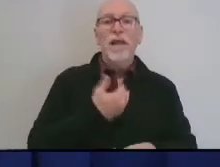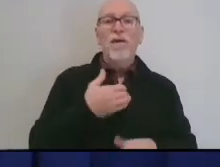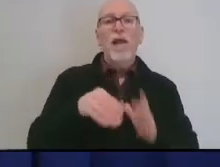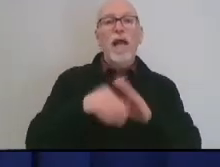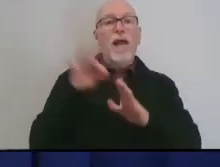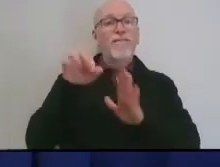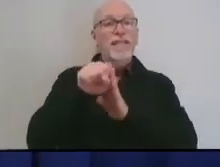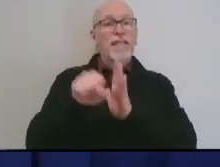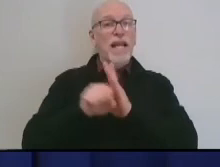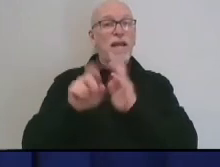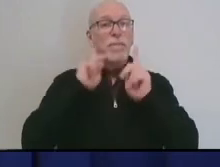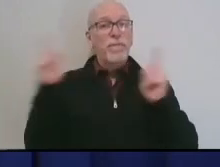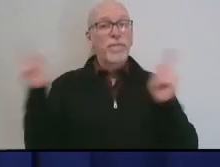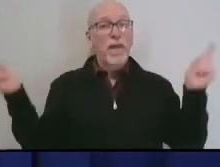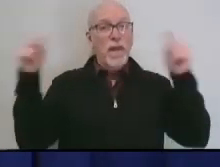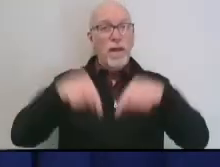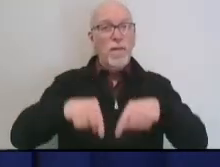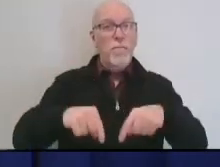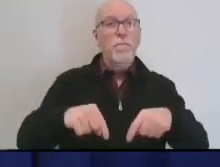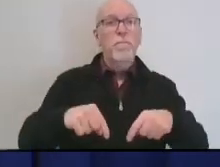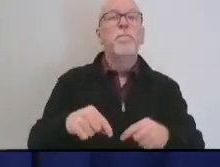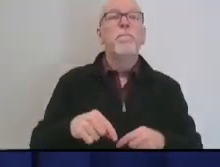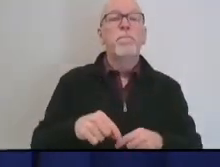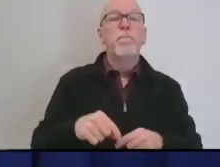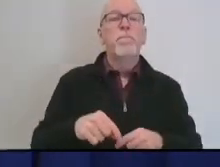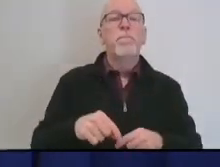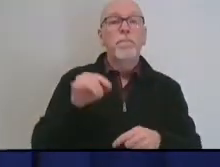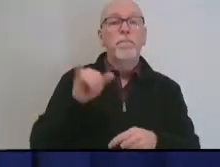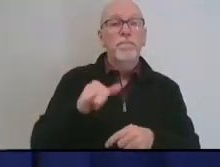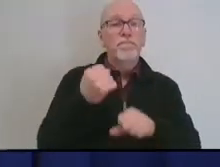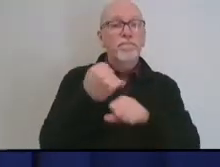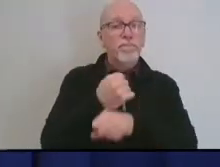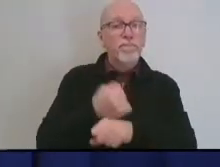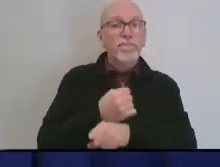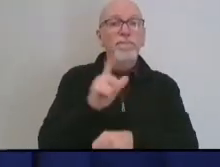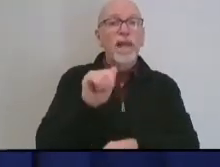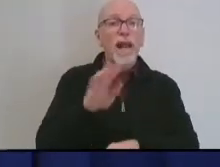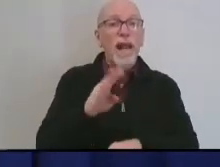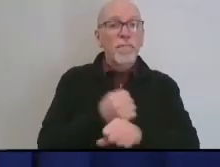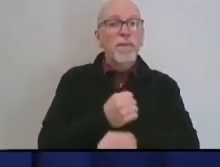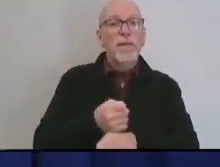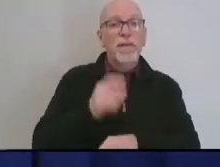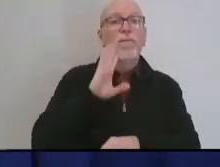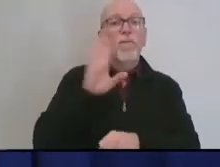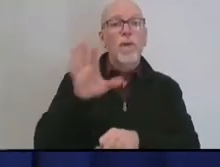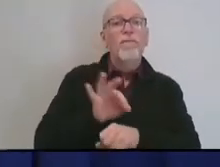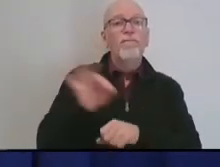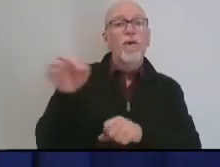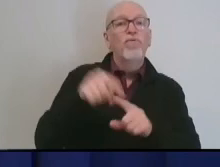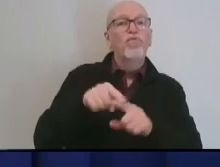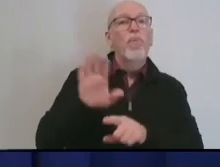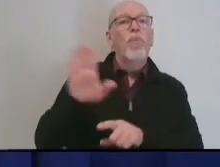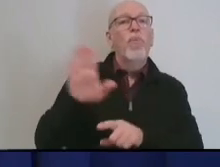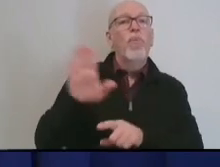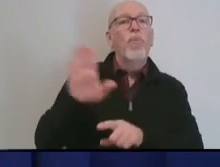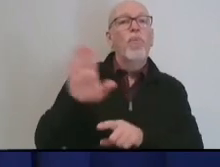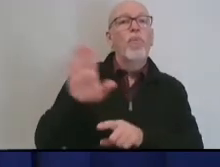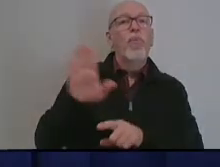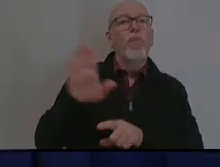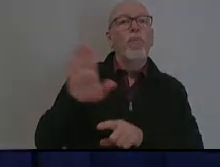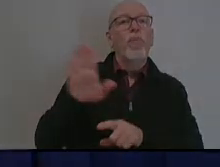individuals will that MBS data or that lab data gets forwarded to the states, and it goes onto their dashboard